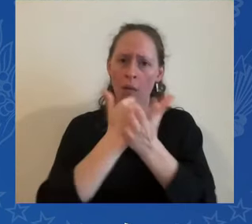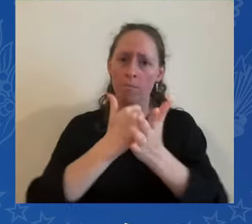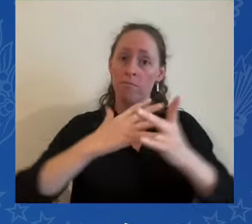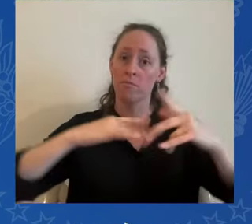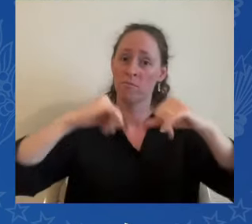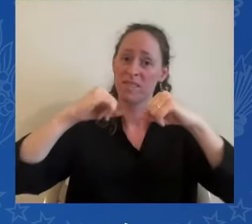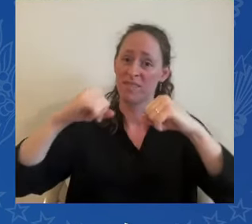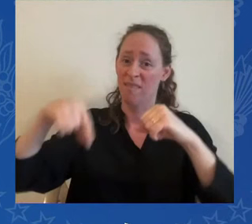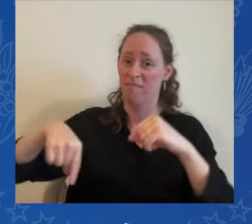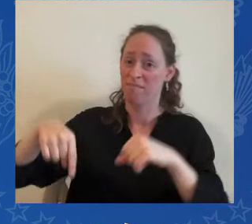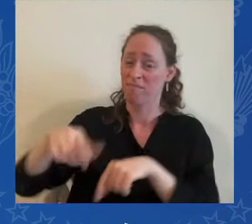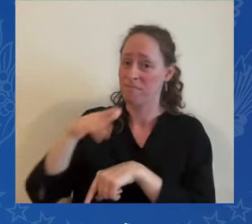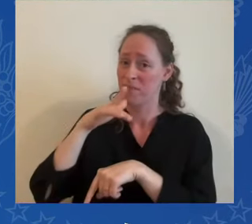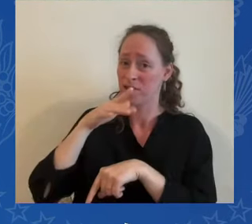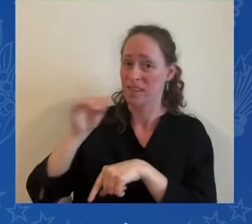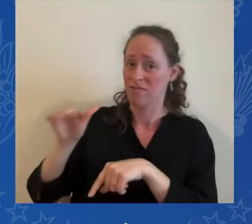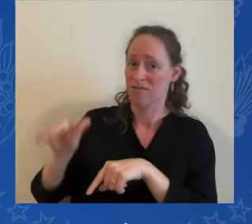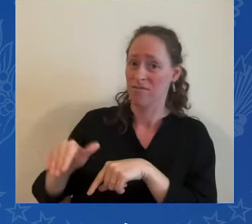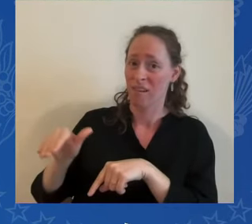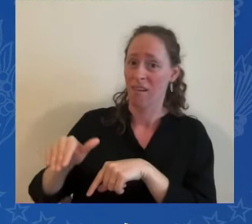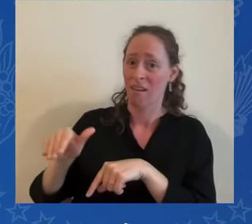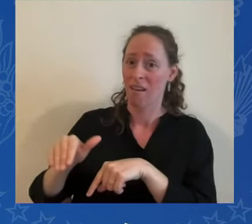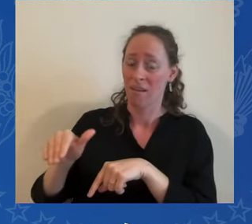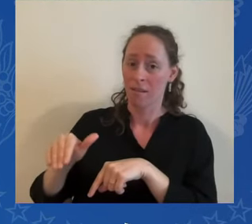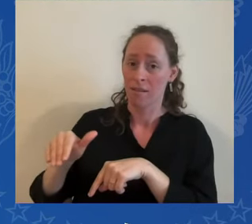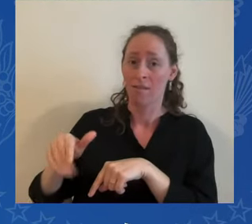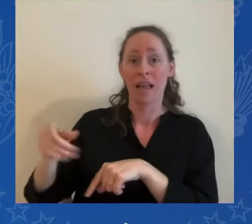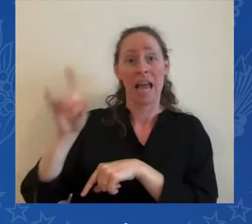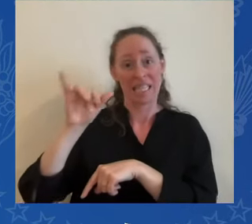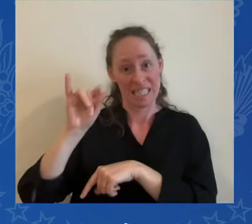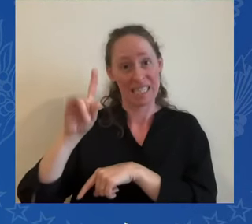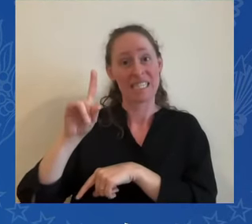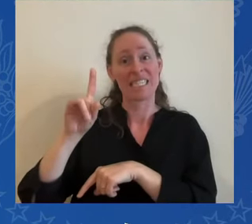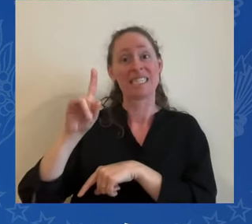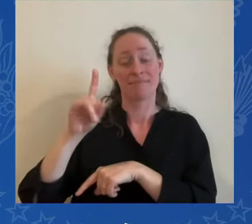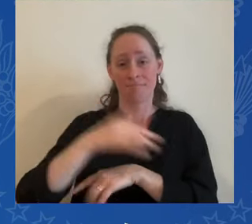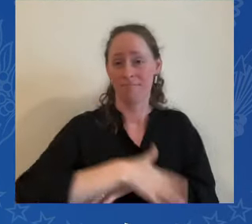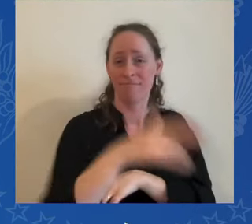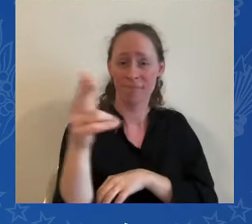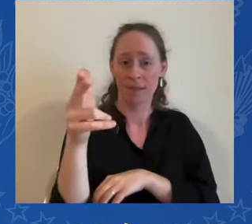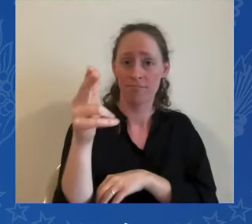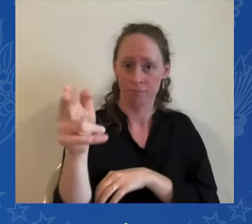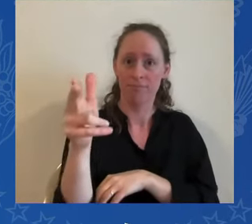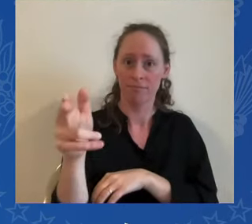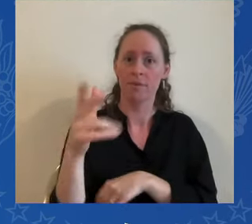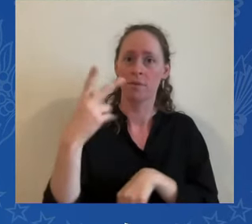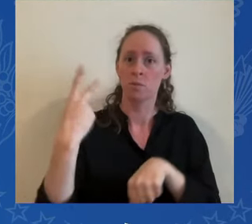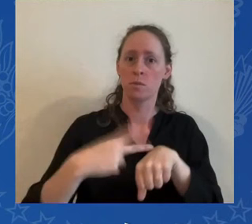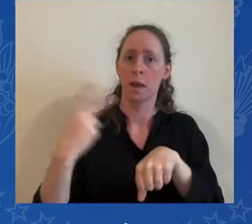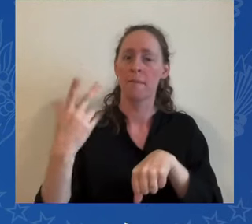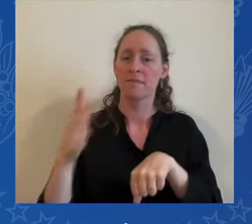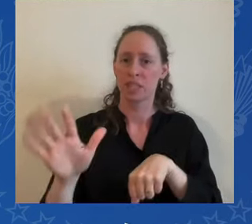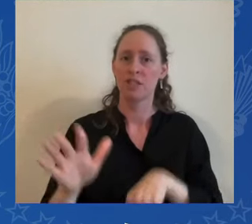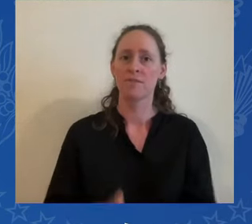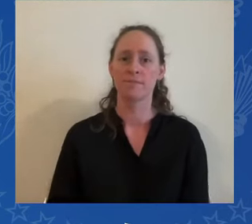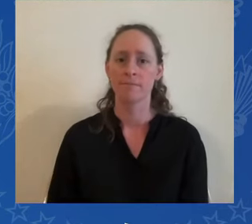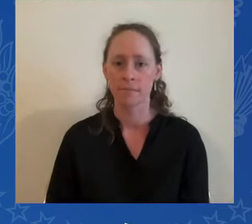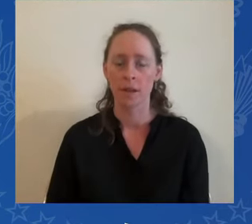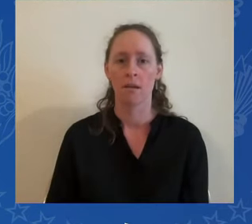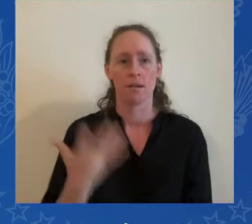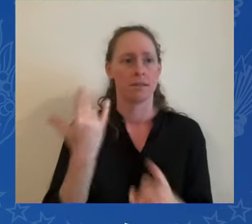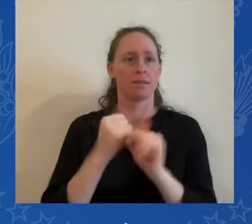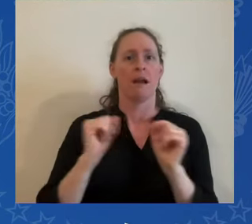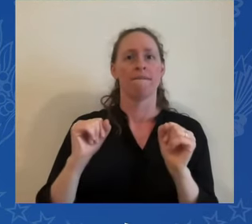his weapon and fired twice, hitting the gunman and ending the incident. A very dark day for the city of New York could have been